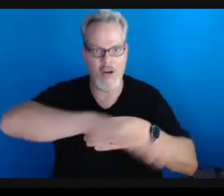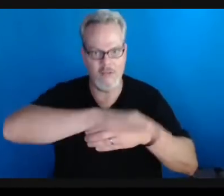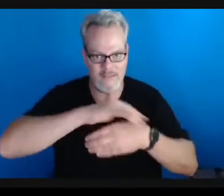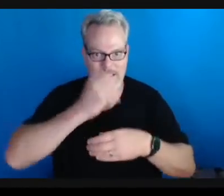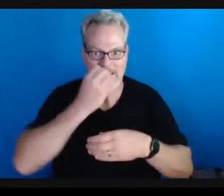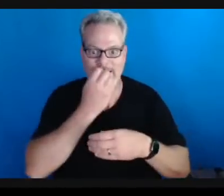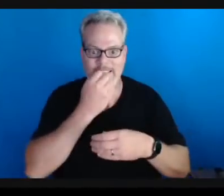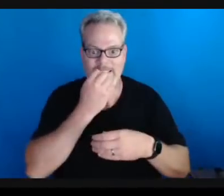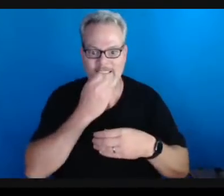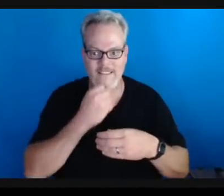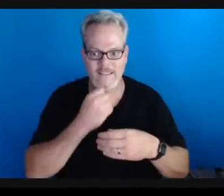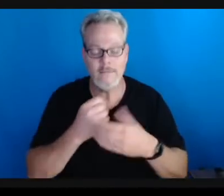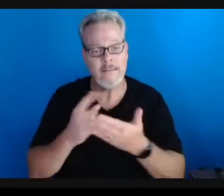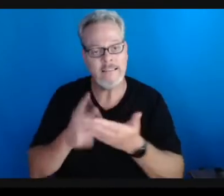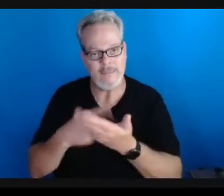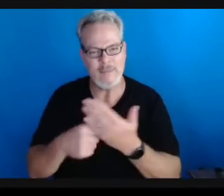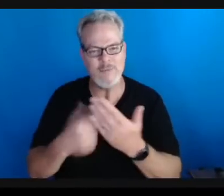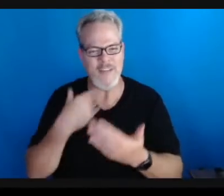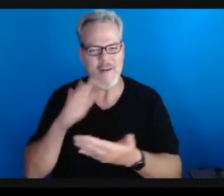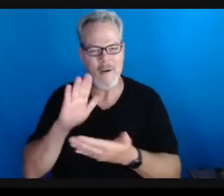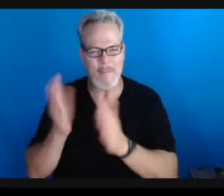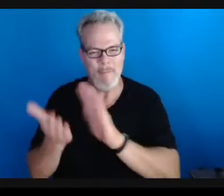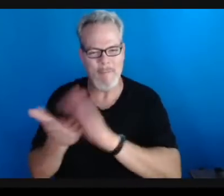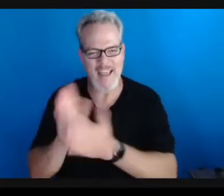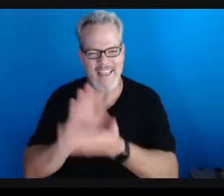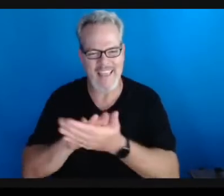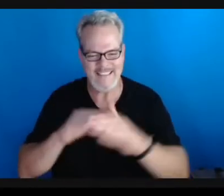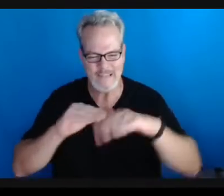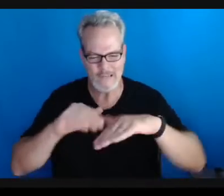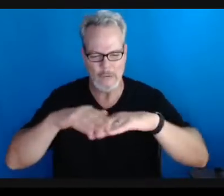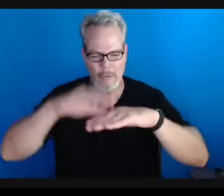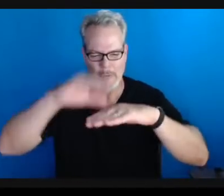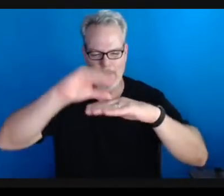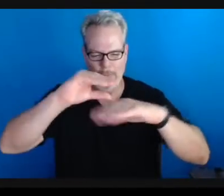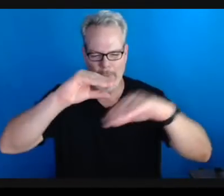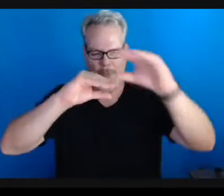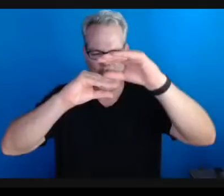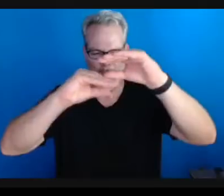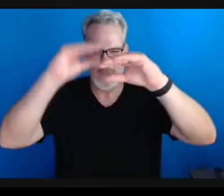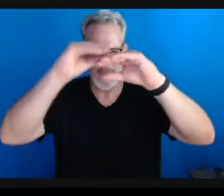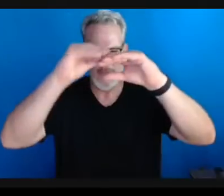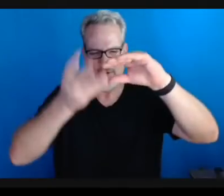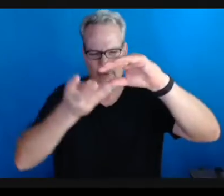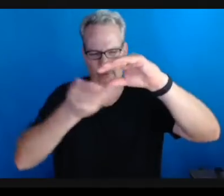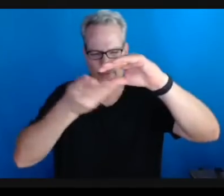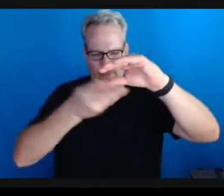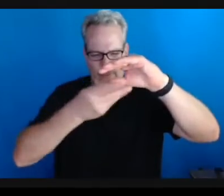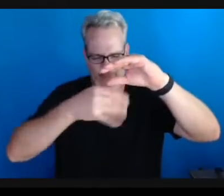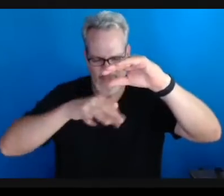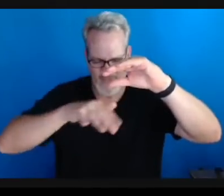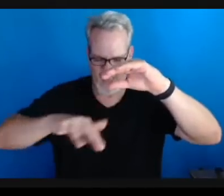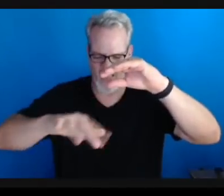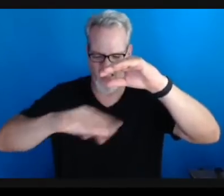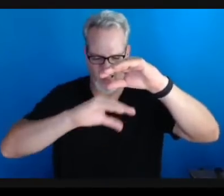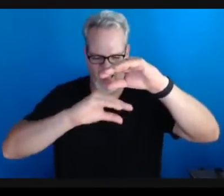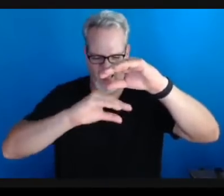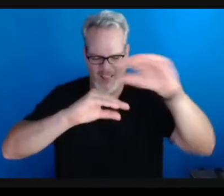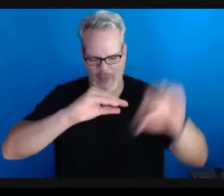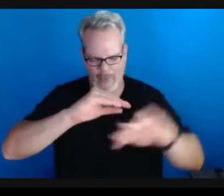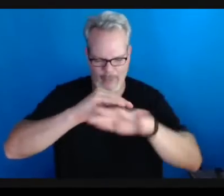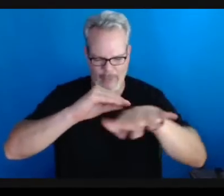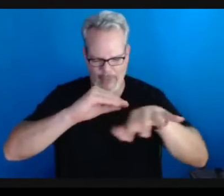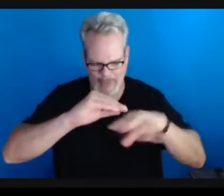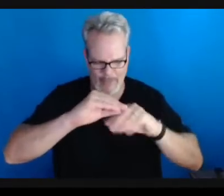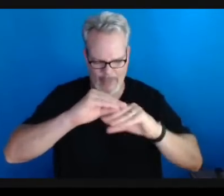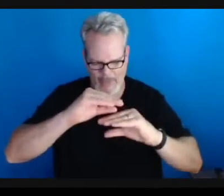injected between some pancakes, and then it can ooze up at the far side somehow or another. And with this crater floor being so